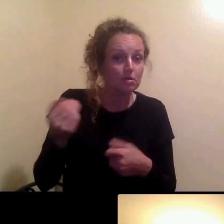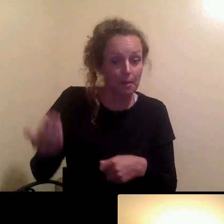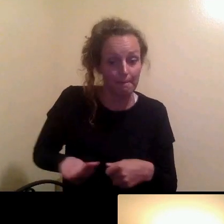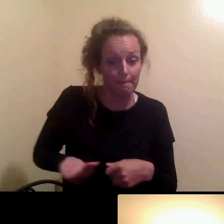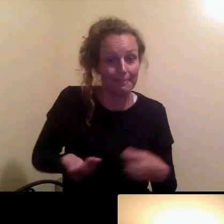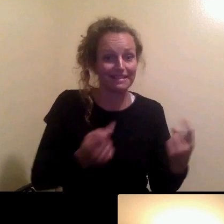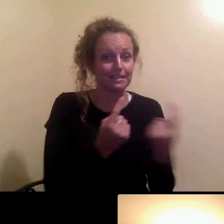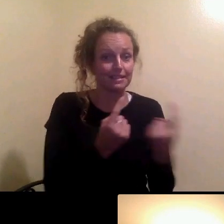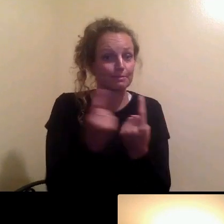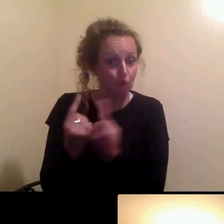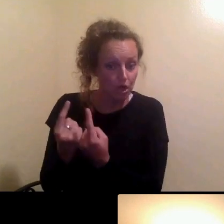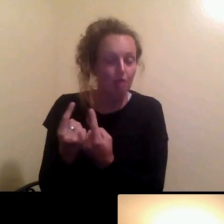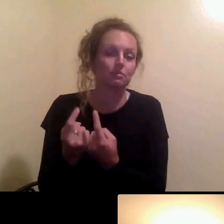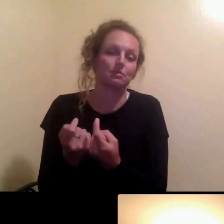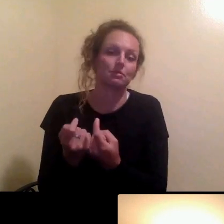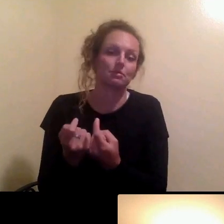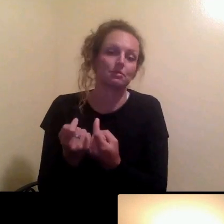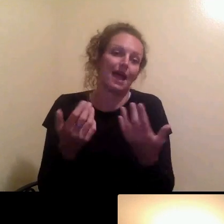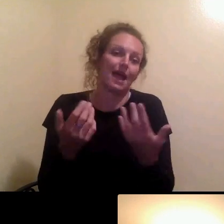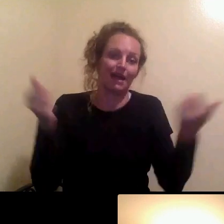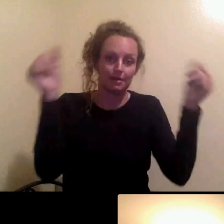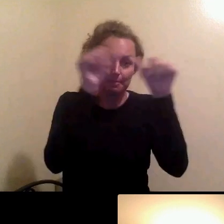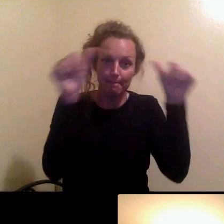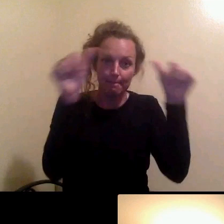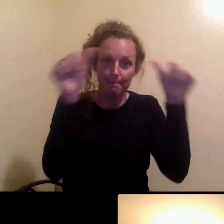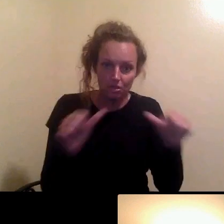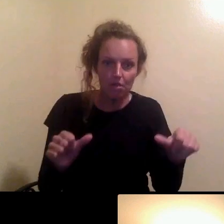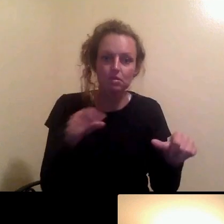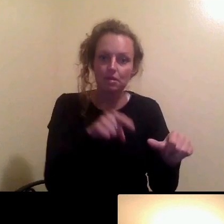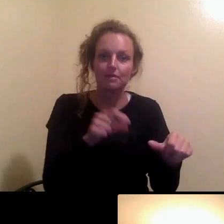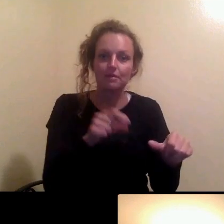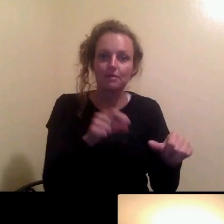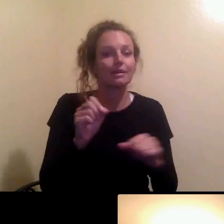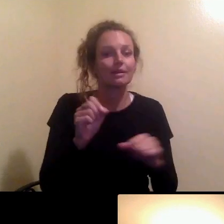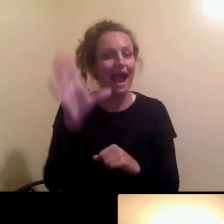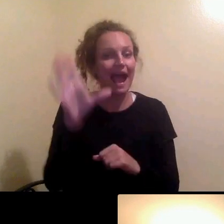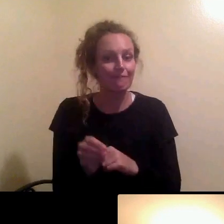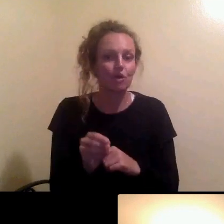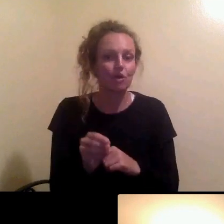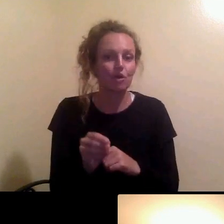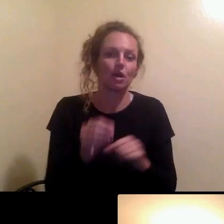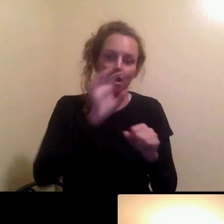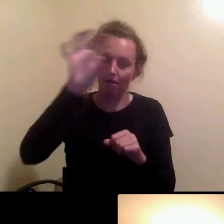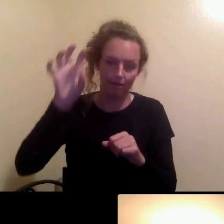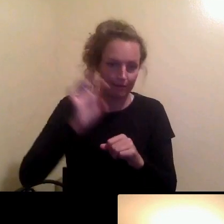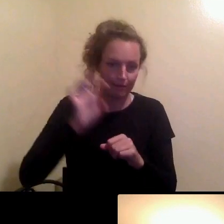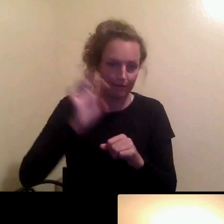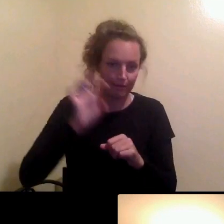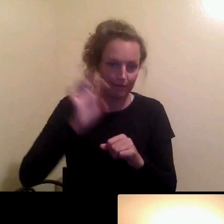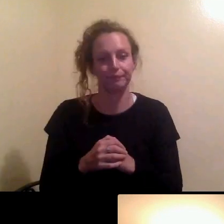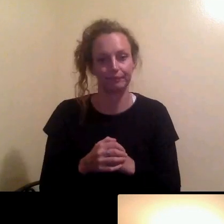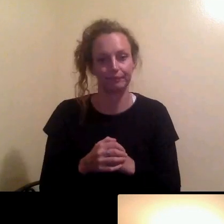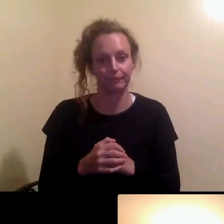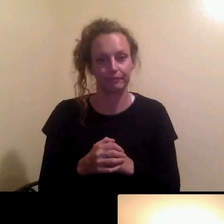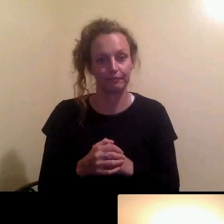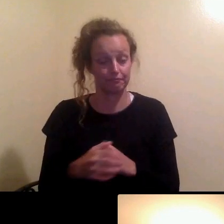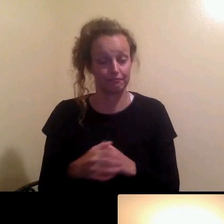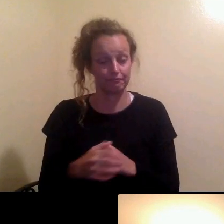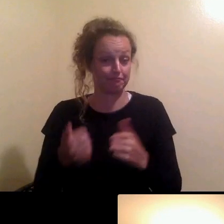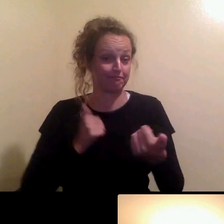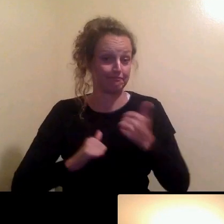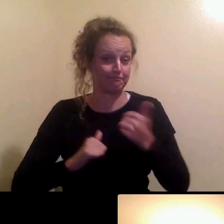models that would be required to make this a reality? And I think I'm proud to say that